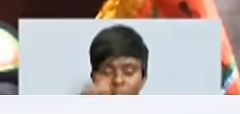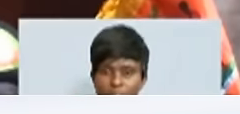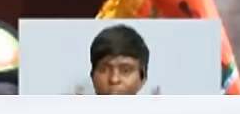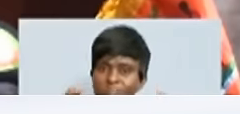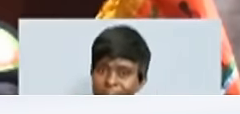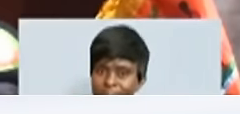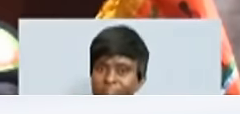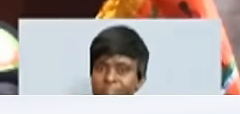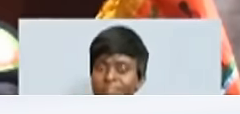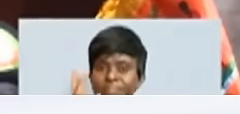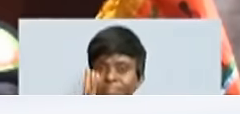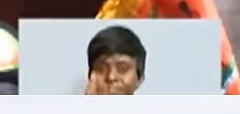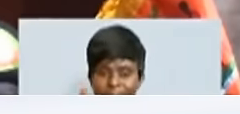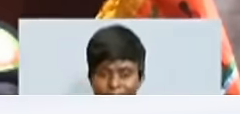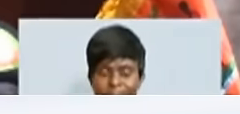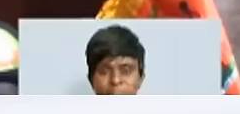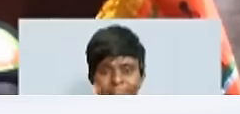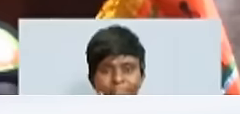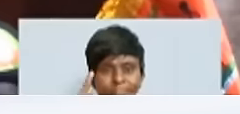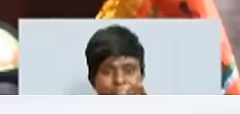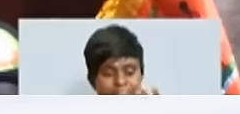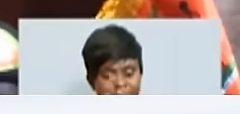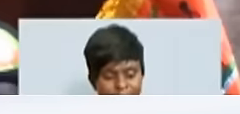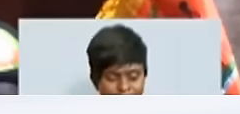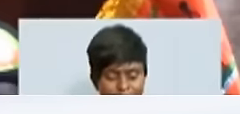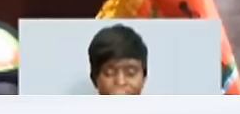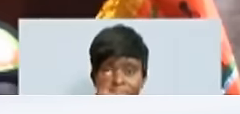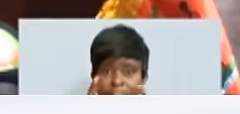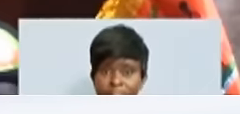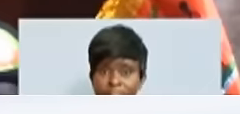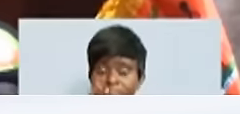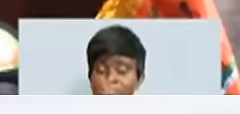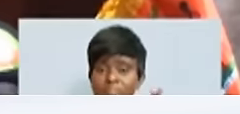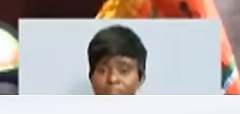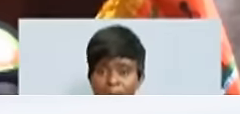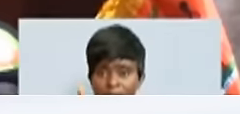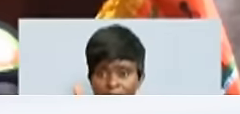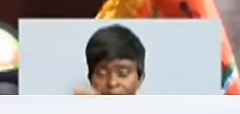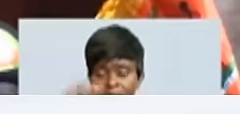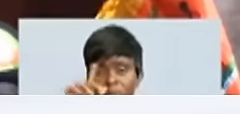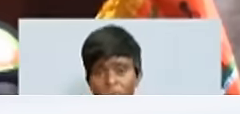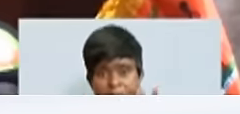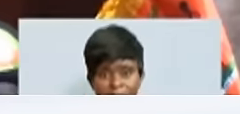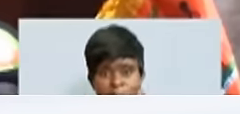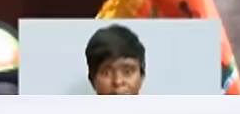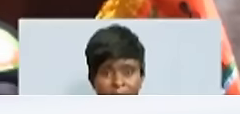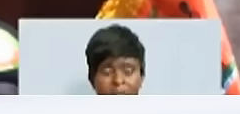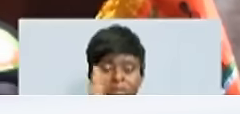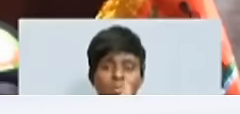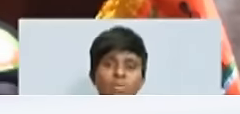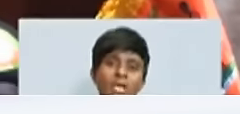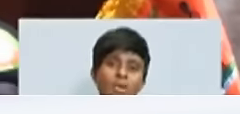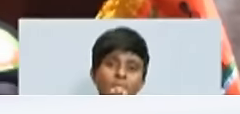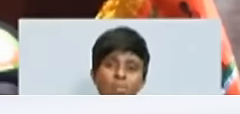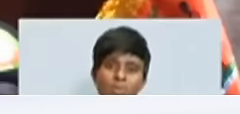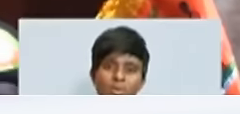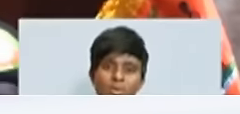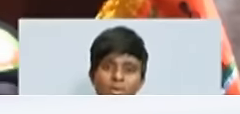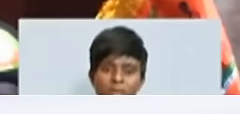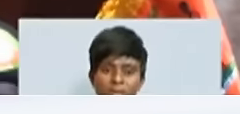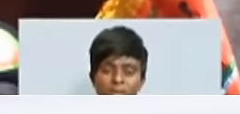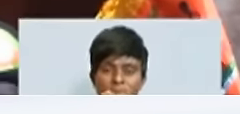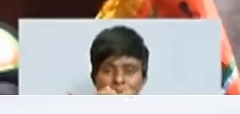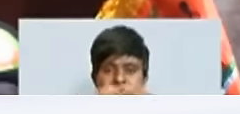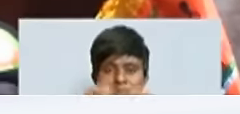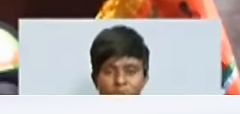continue to regularly report to citizens on how their tax revenues are utilized. We